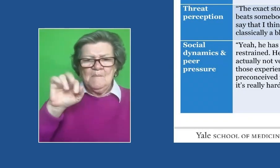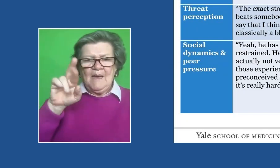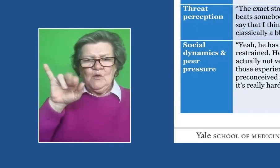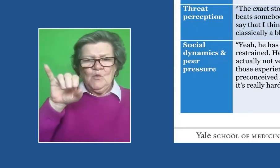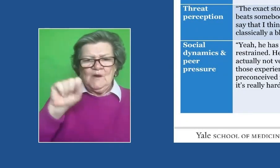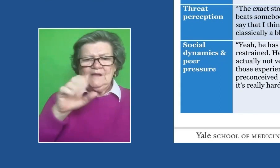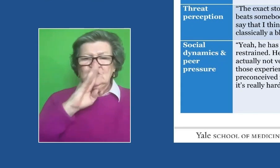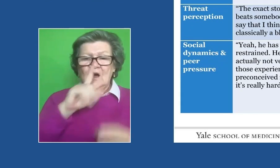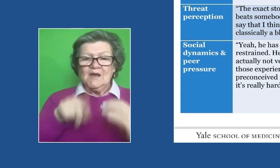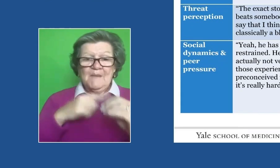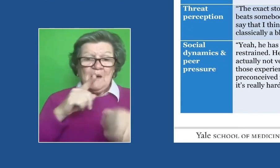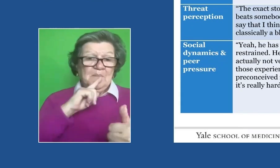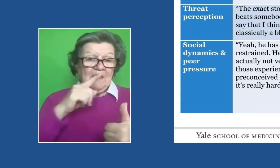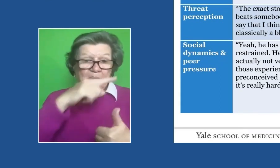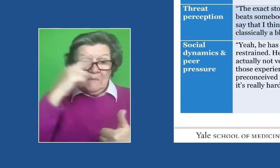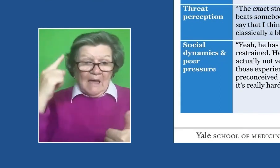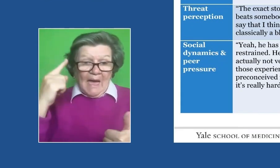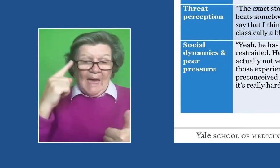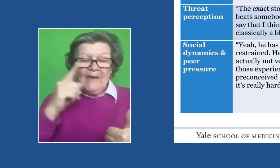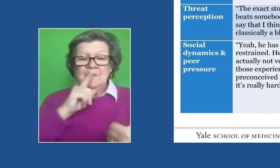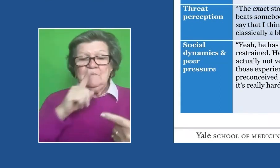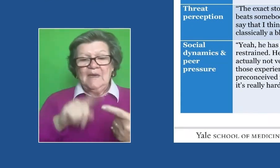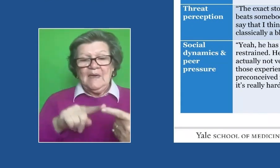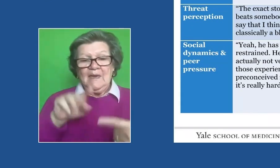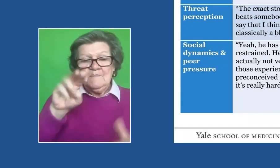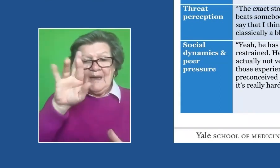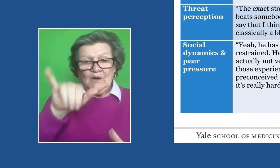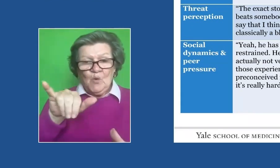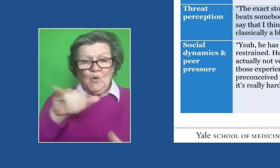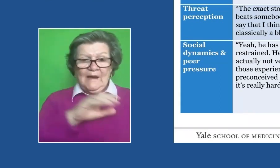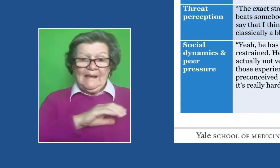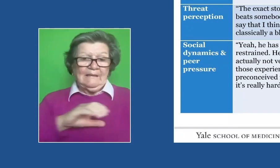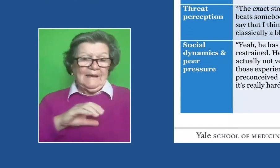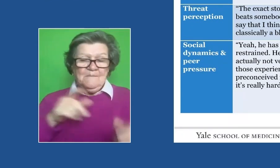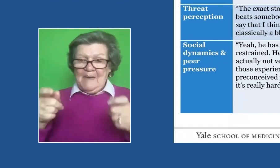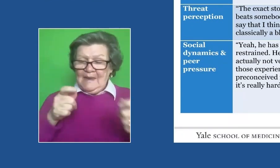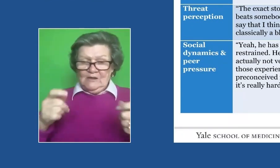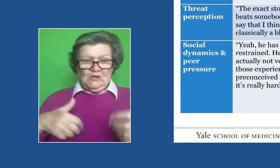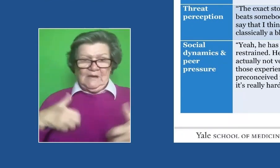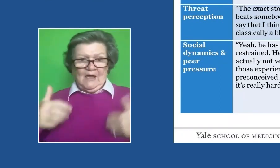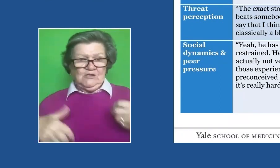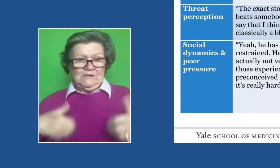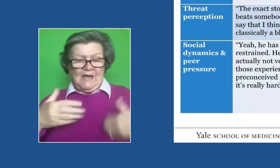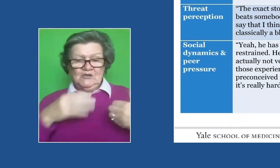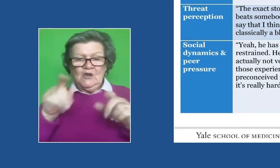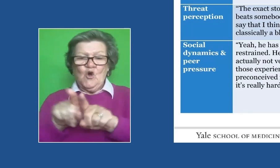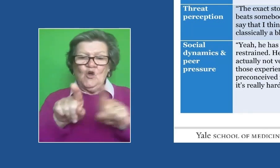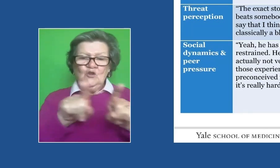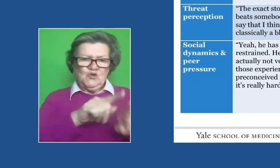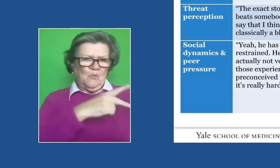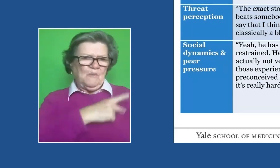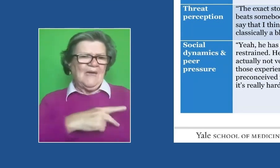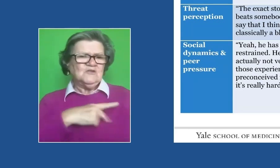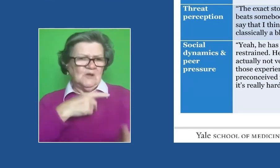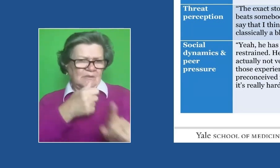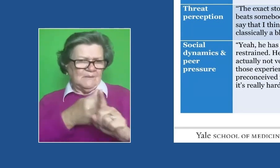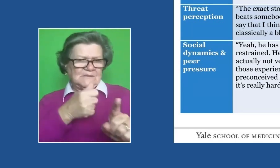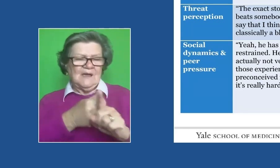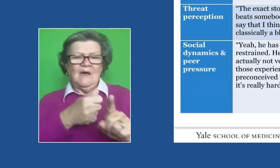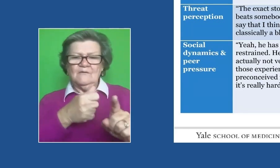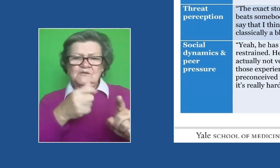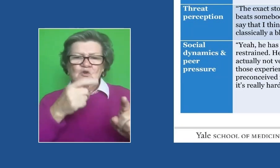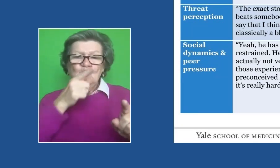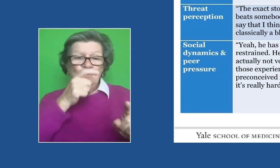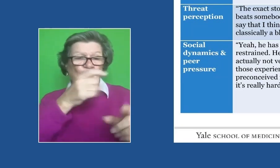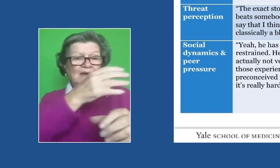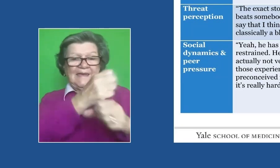being Black, being minorities. So as a minority clinician managing agitation, as well as patients who are themselves minorities receiving